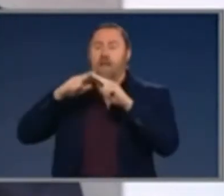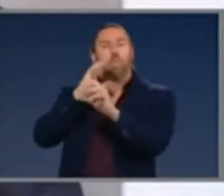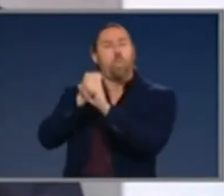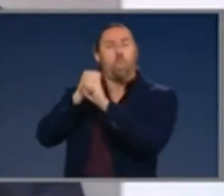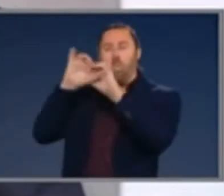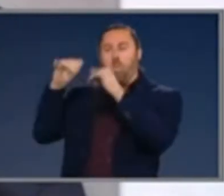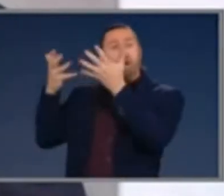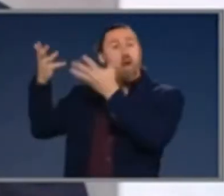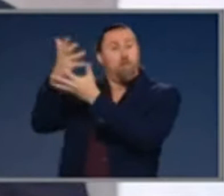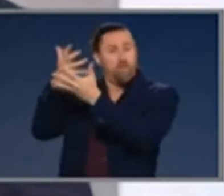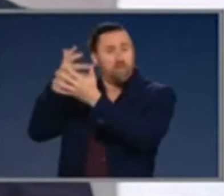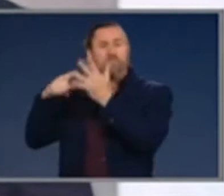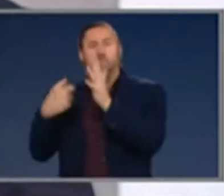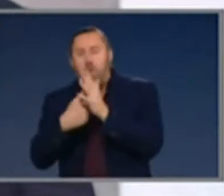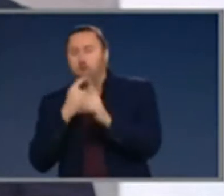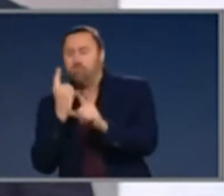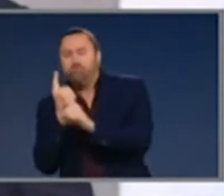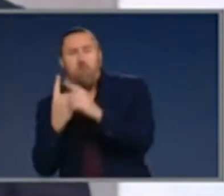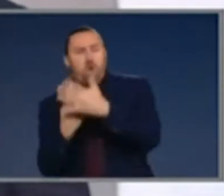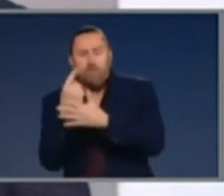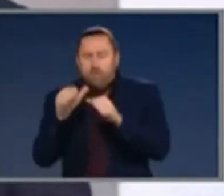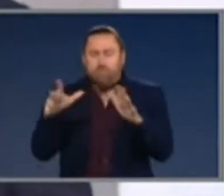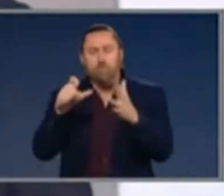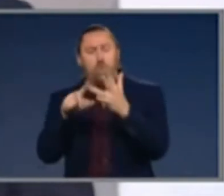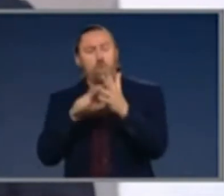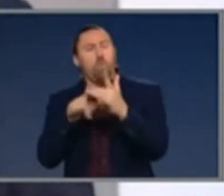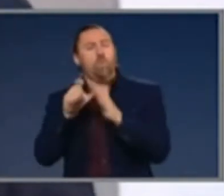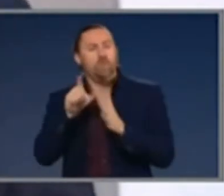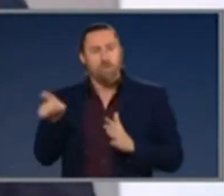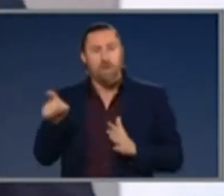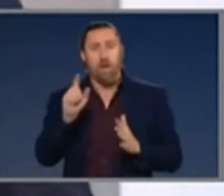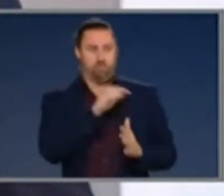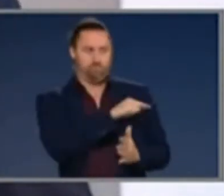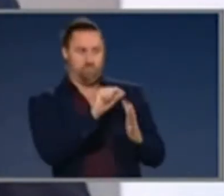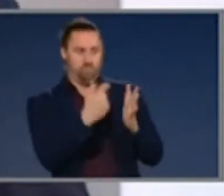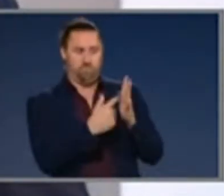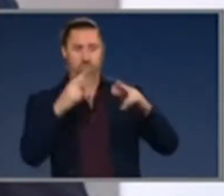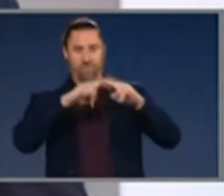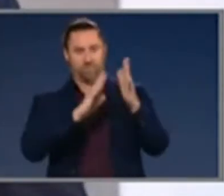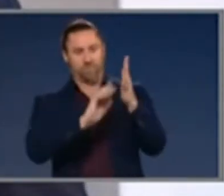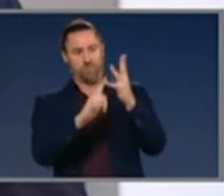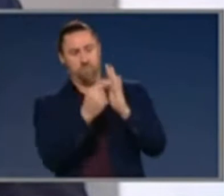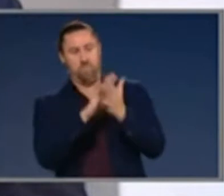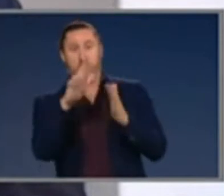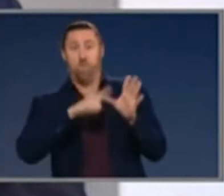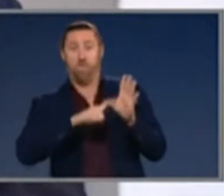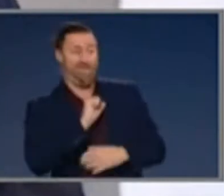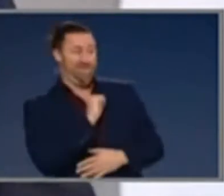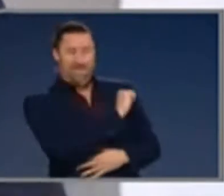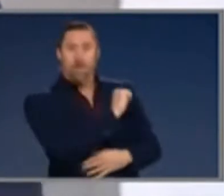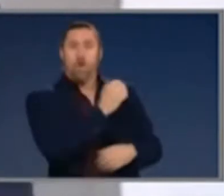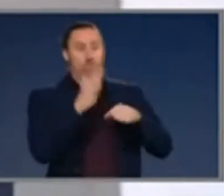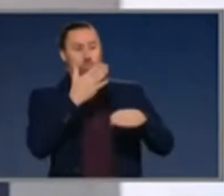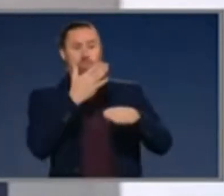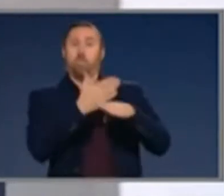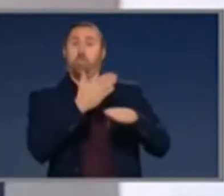broader reporting that we do on the pandemic. But given that Professor Murphy is the one directly responsible in his